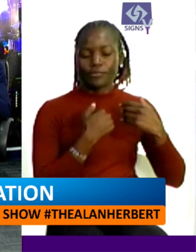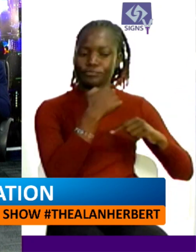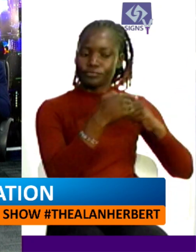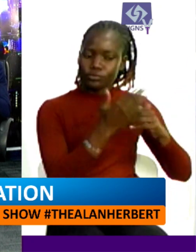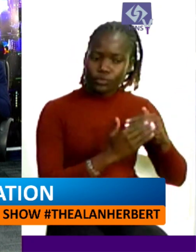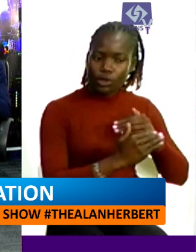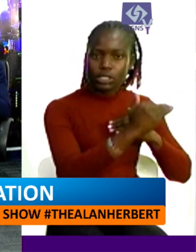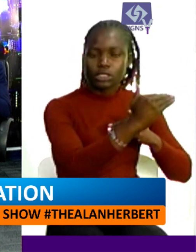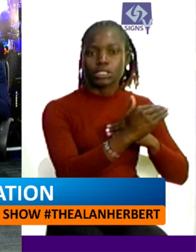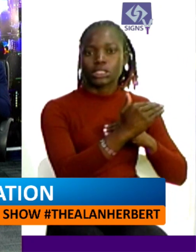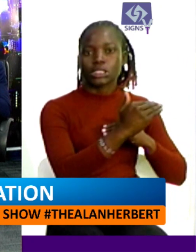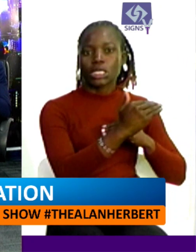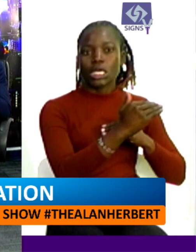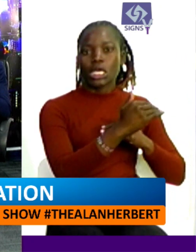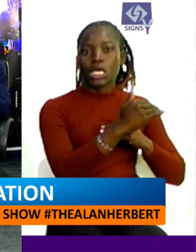involvement in